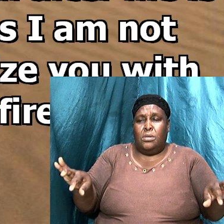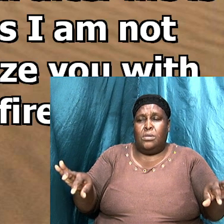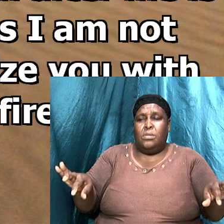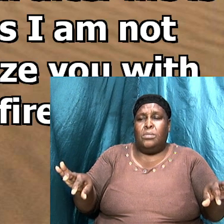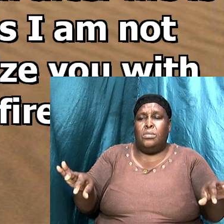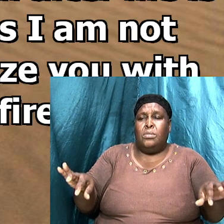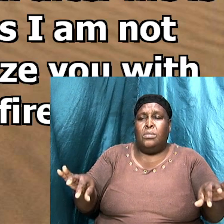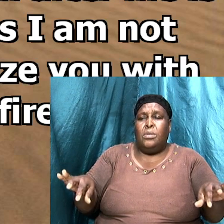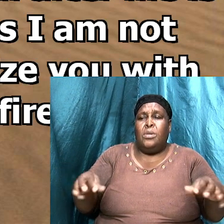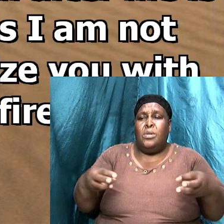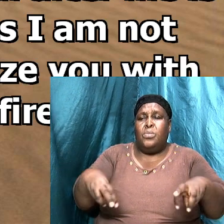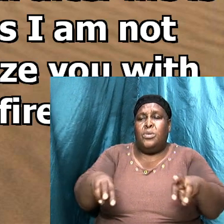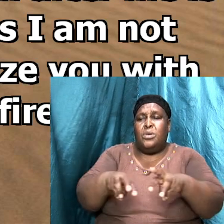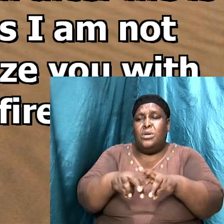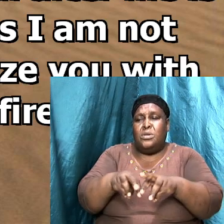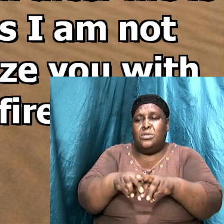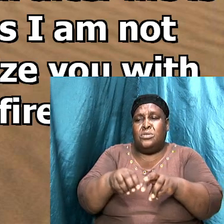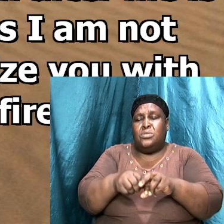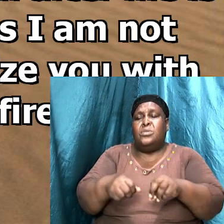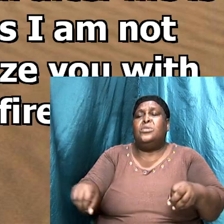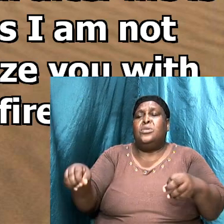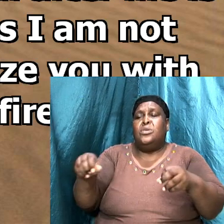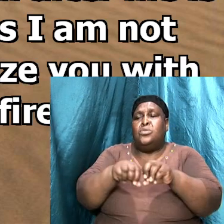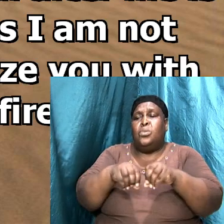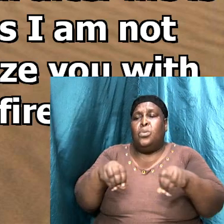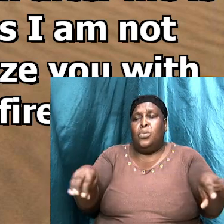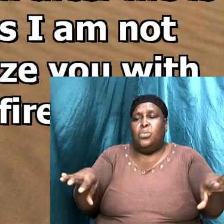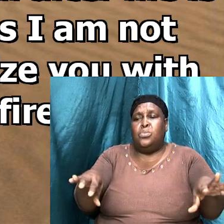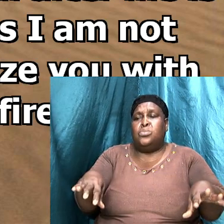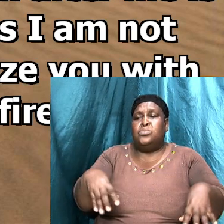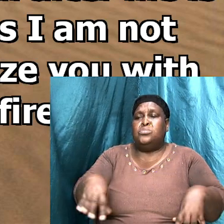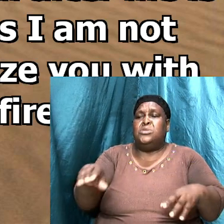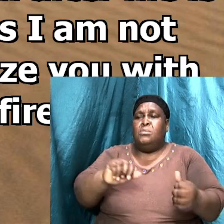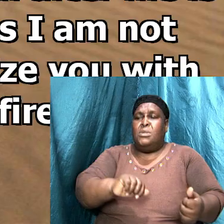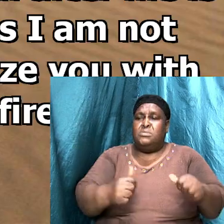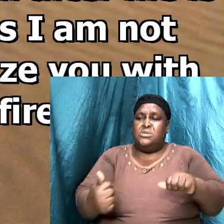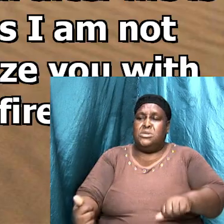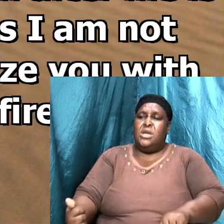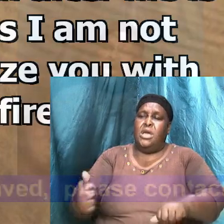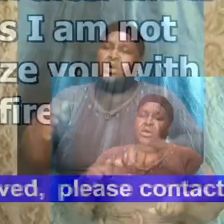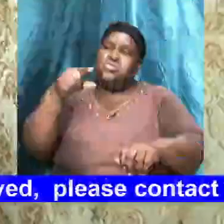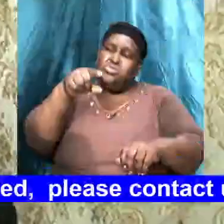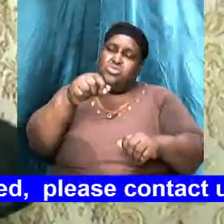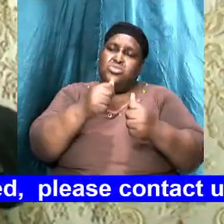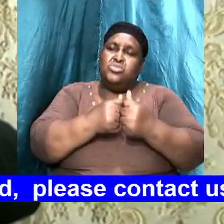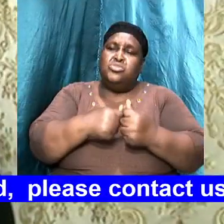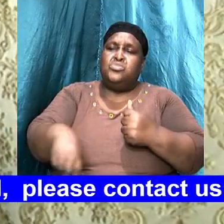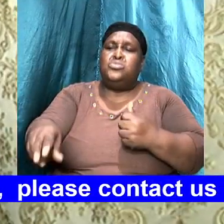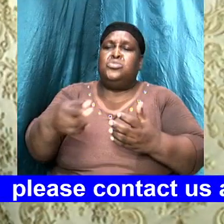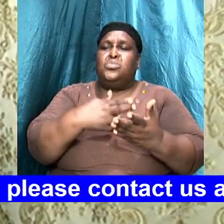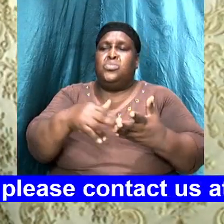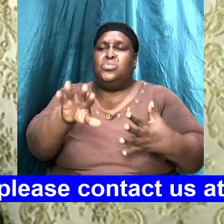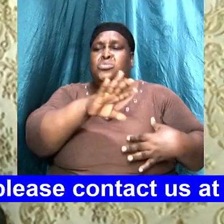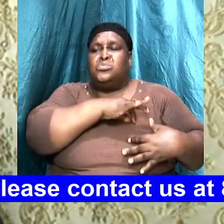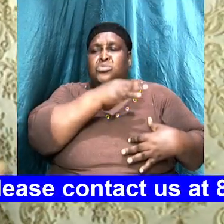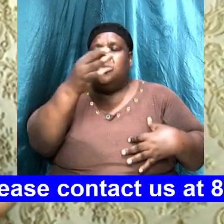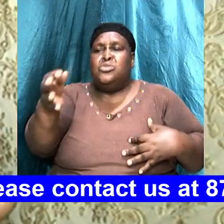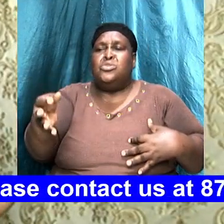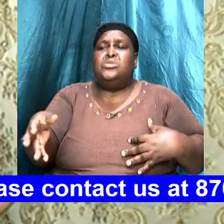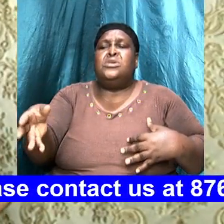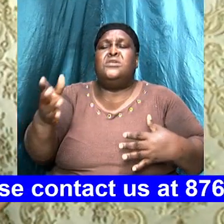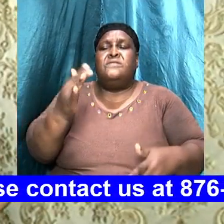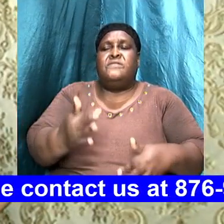here a little there a little so here what happened the prophets they talk about the baptism of the Holy Ghost so here again was the